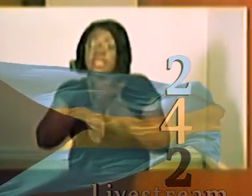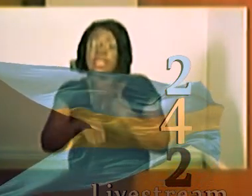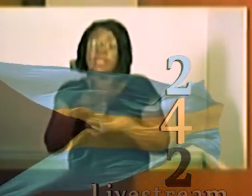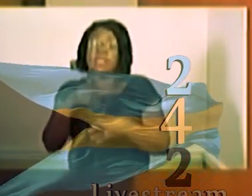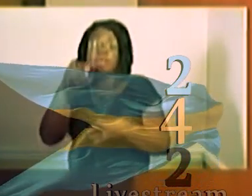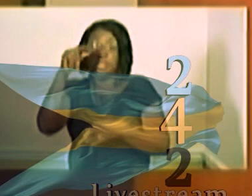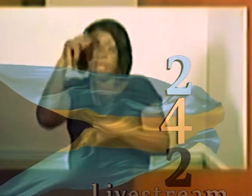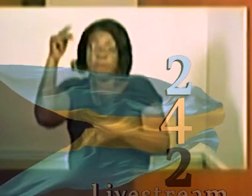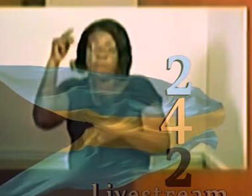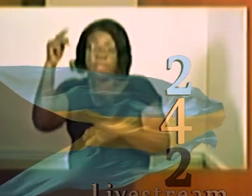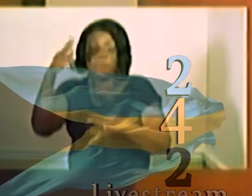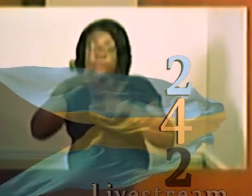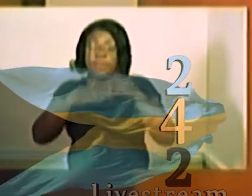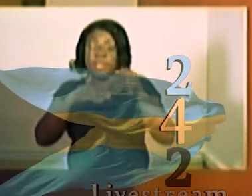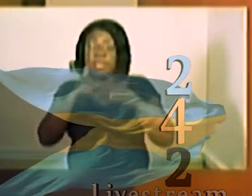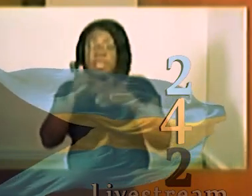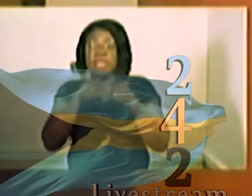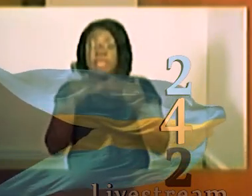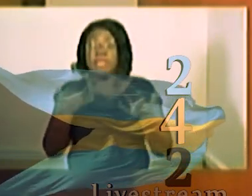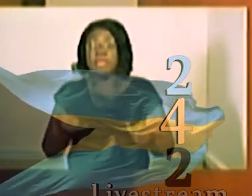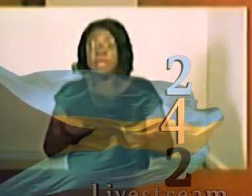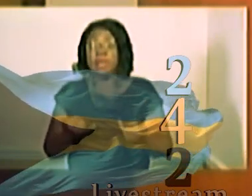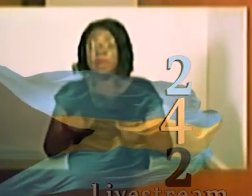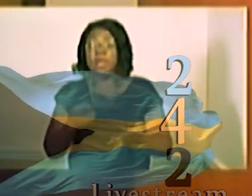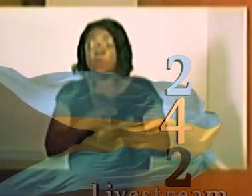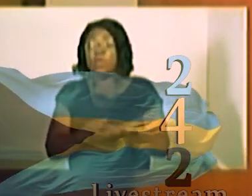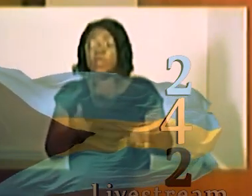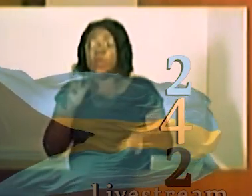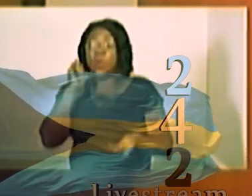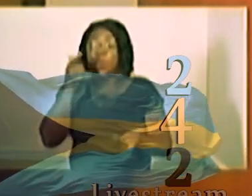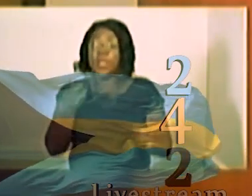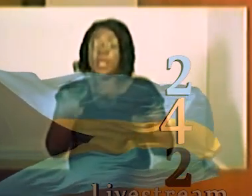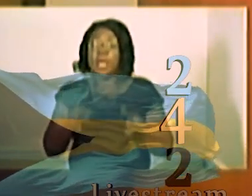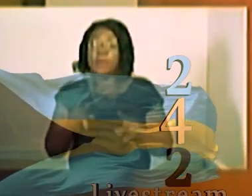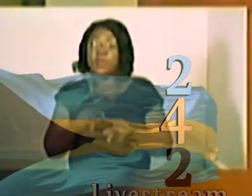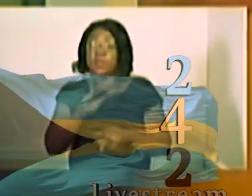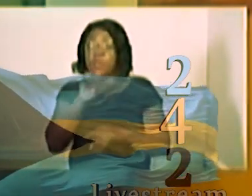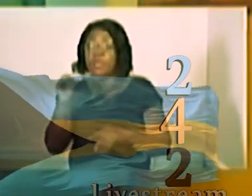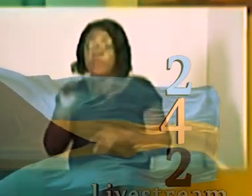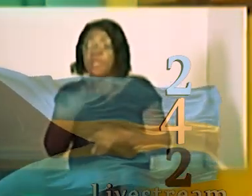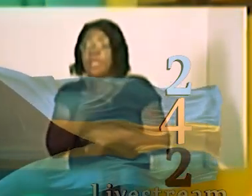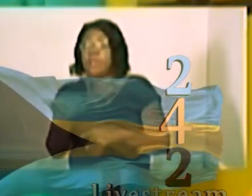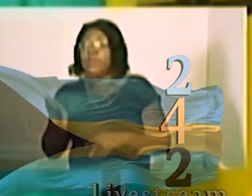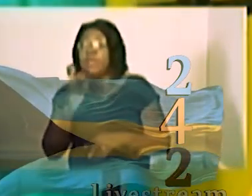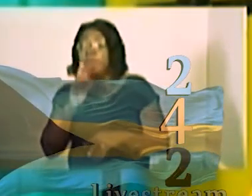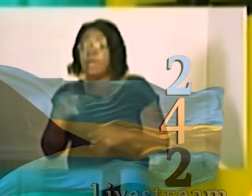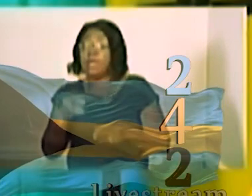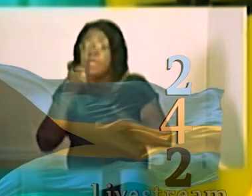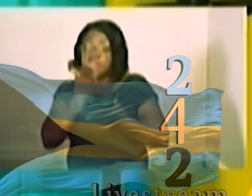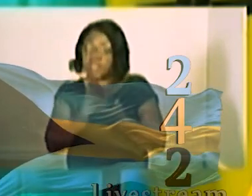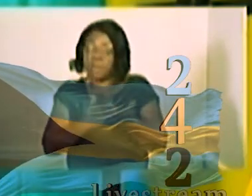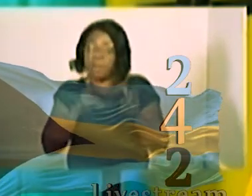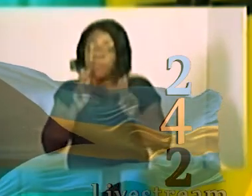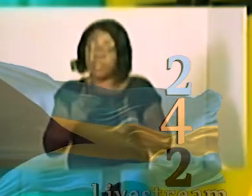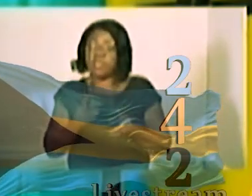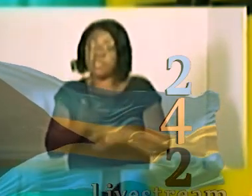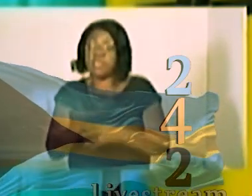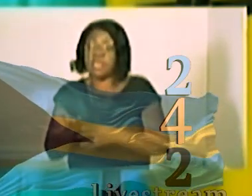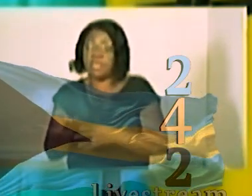government quarantine facility and what will happen to them if there are any? Yes, there are a number left or remaining